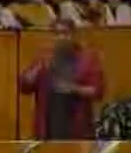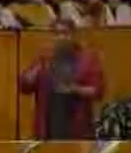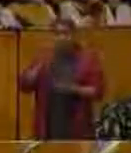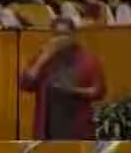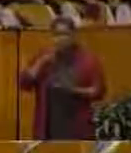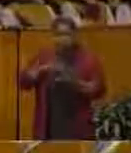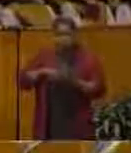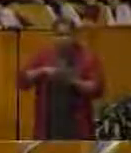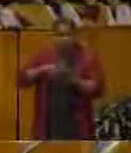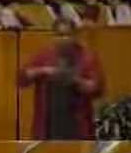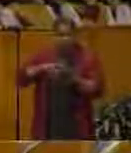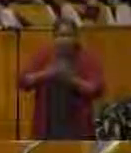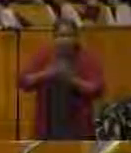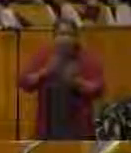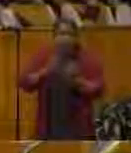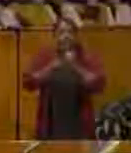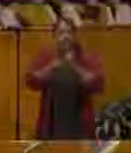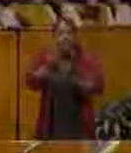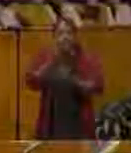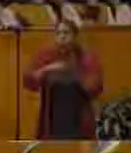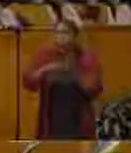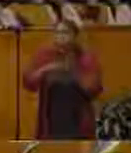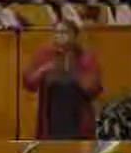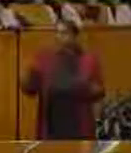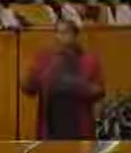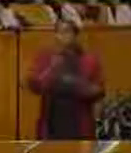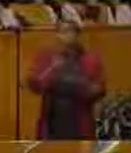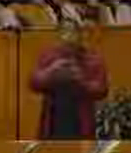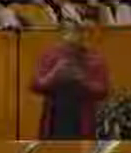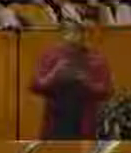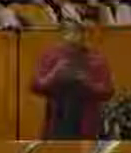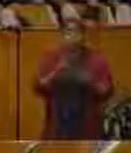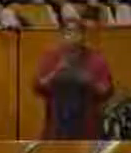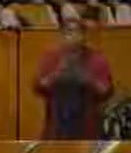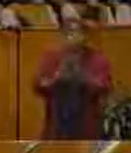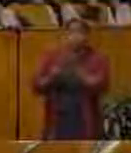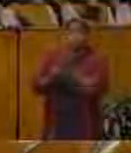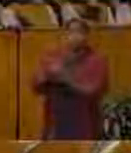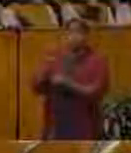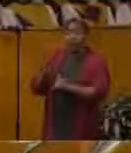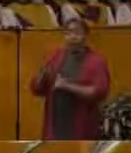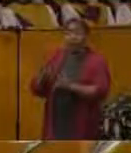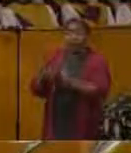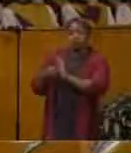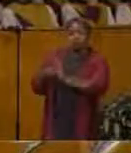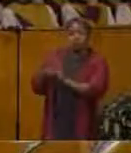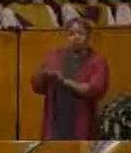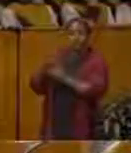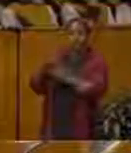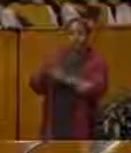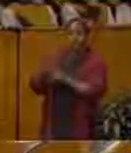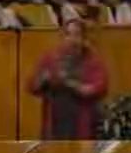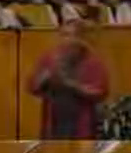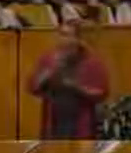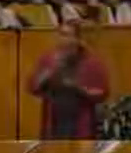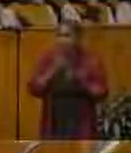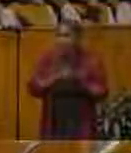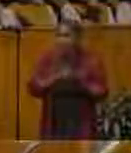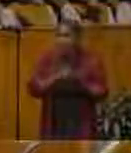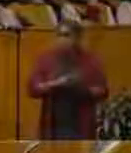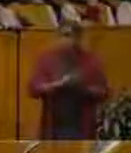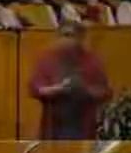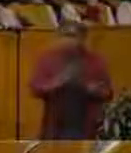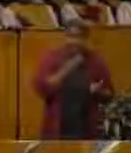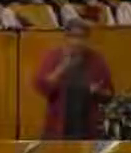is, I'm going to help you. Fronting is when you appear one way in the club, but it doesn't match what you are